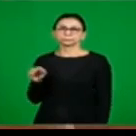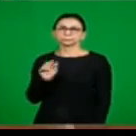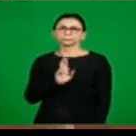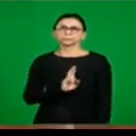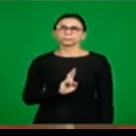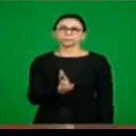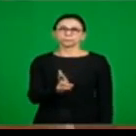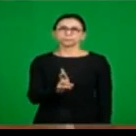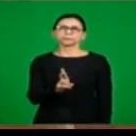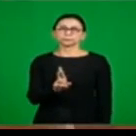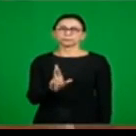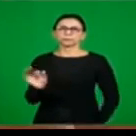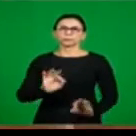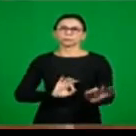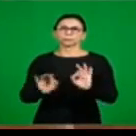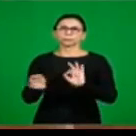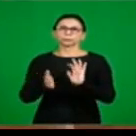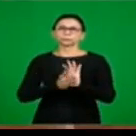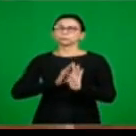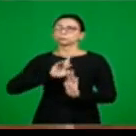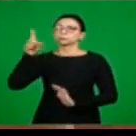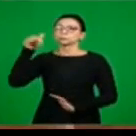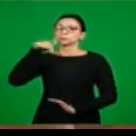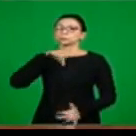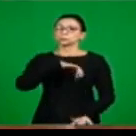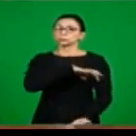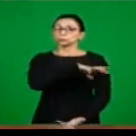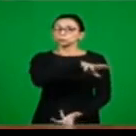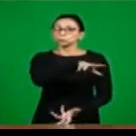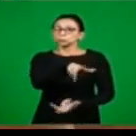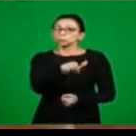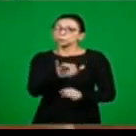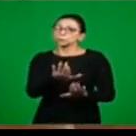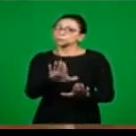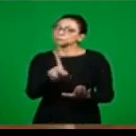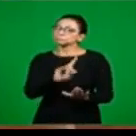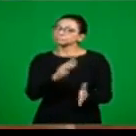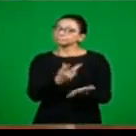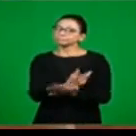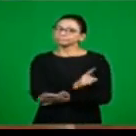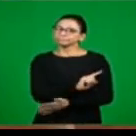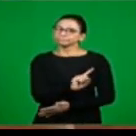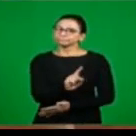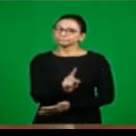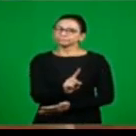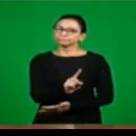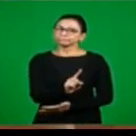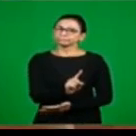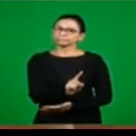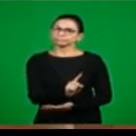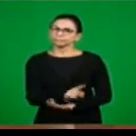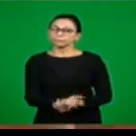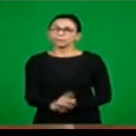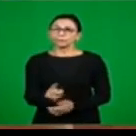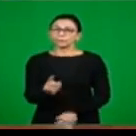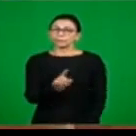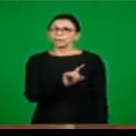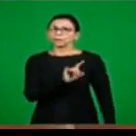to represent the project of God here in this world. And this is what happened in this